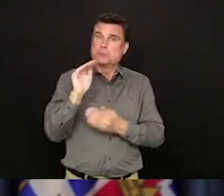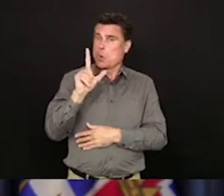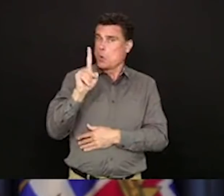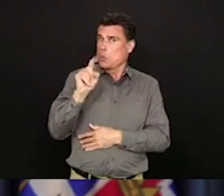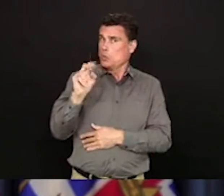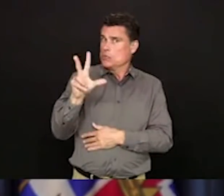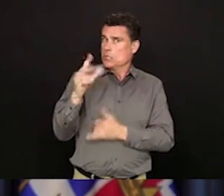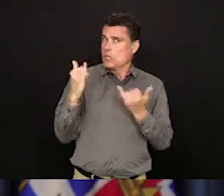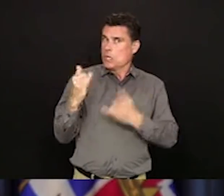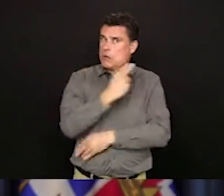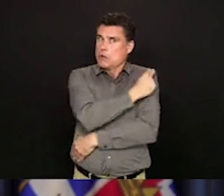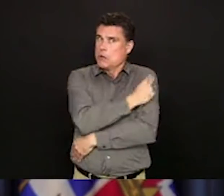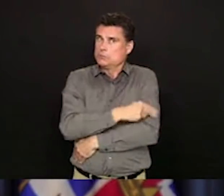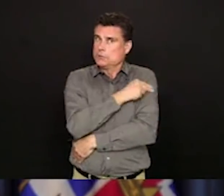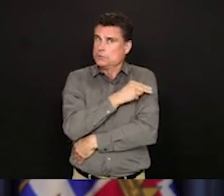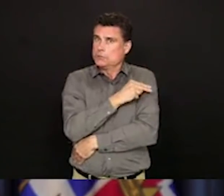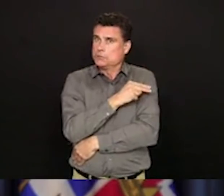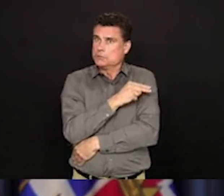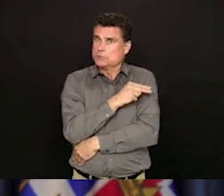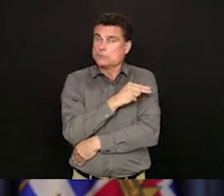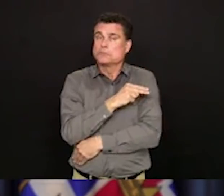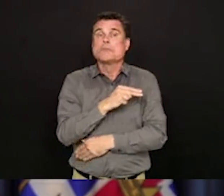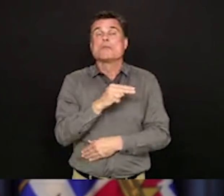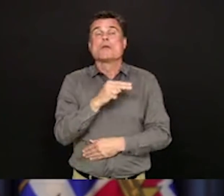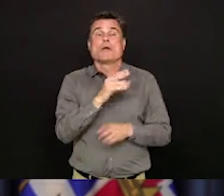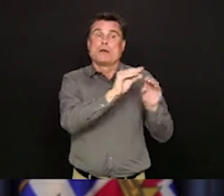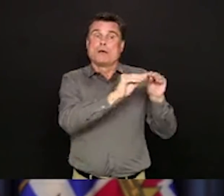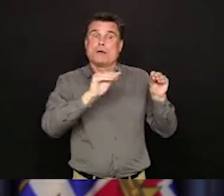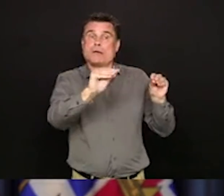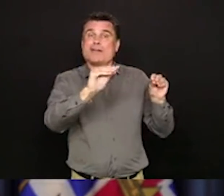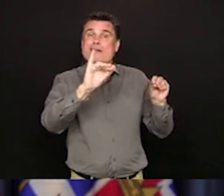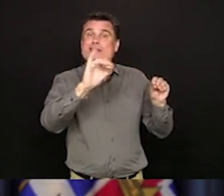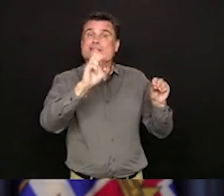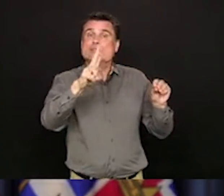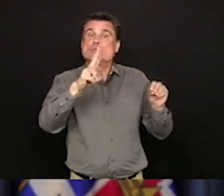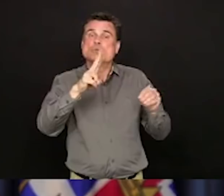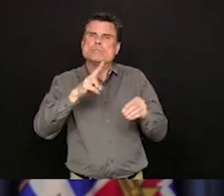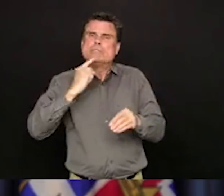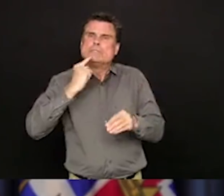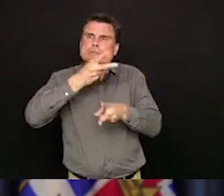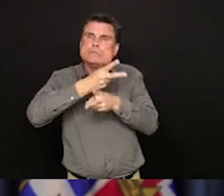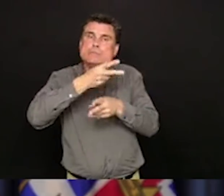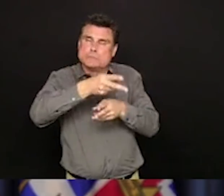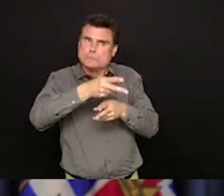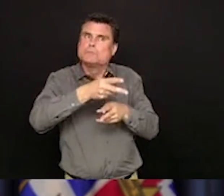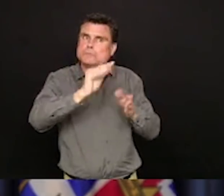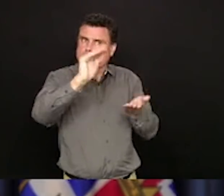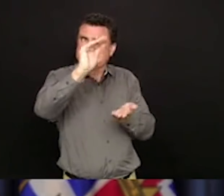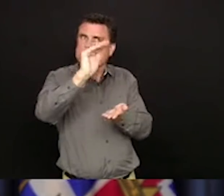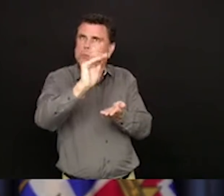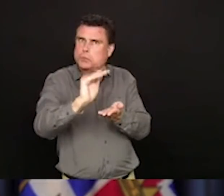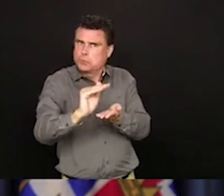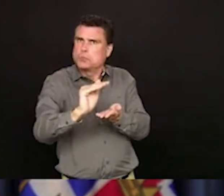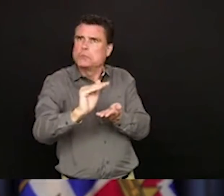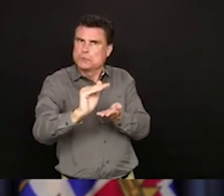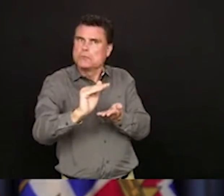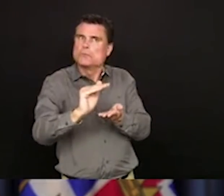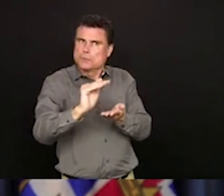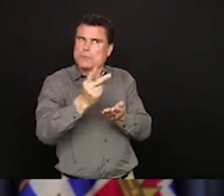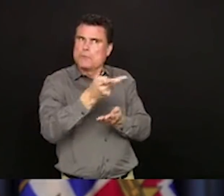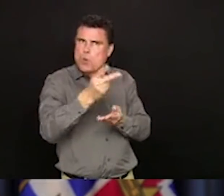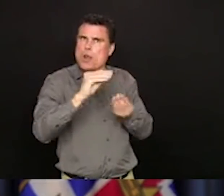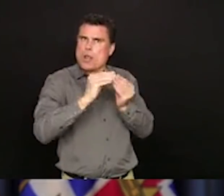also the lowest amount we've had in April, show the continuing effort made by the community, I think,